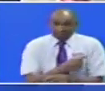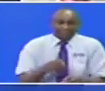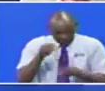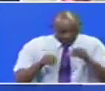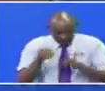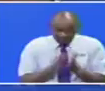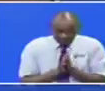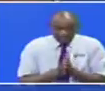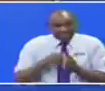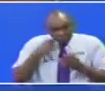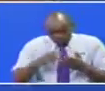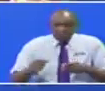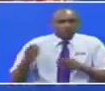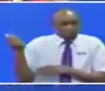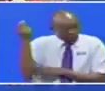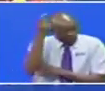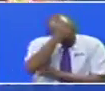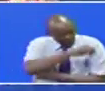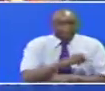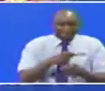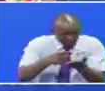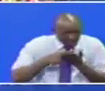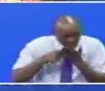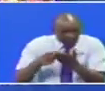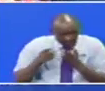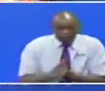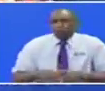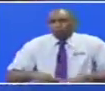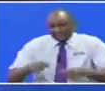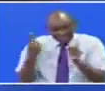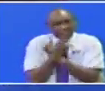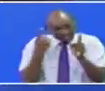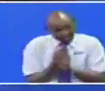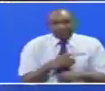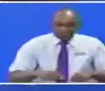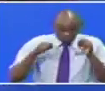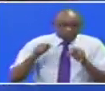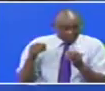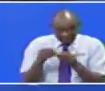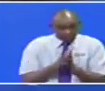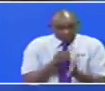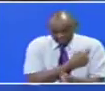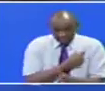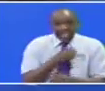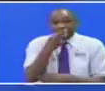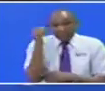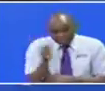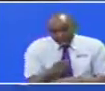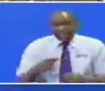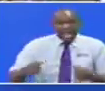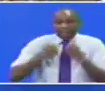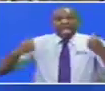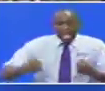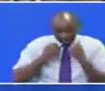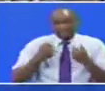officials. They held a day-long meeting with officials of the Kenya Medical Association. After 3 months of grandstanding,